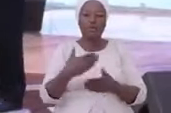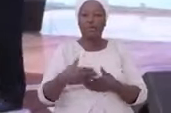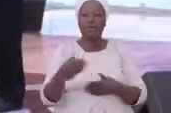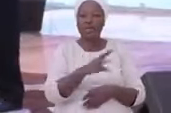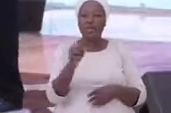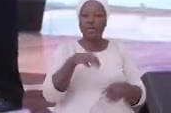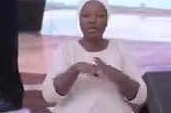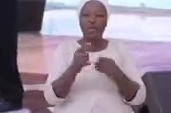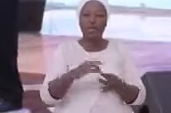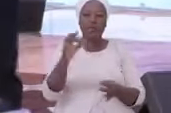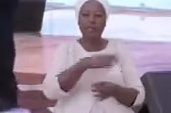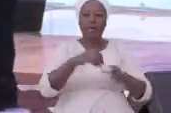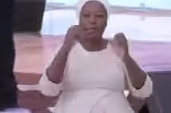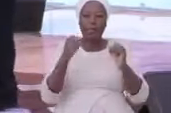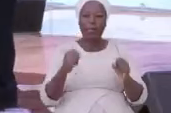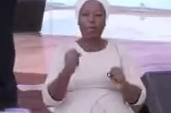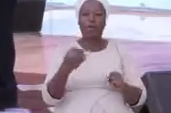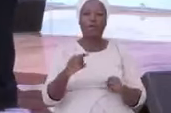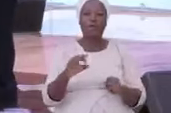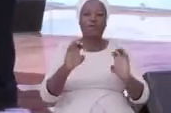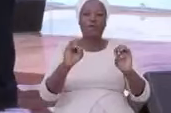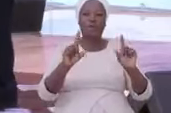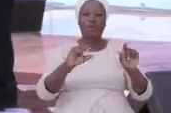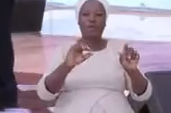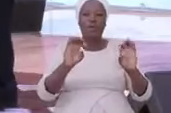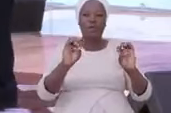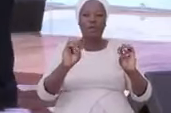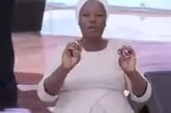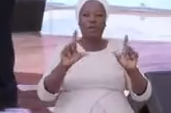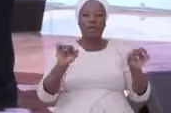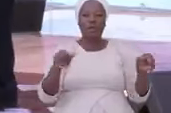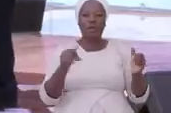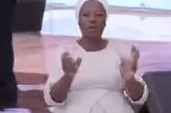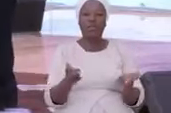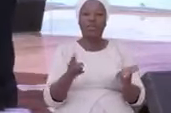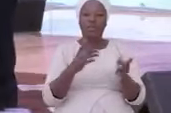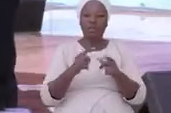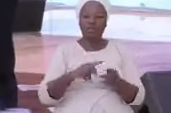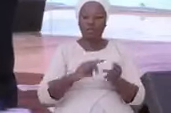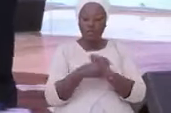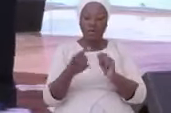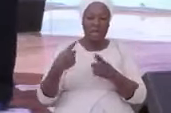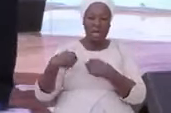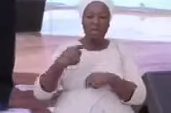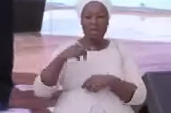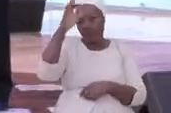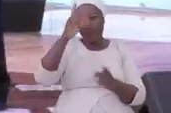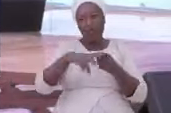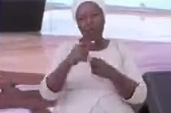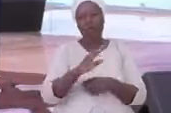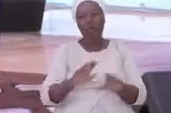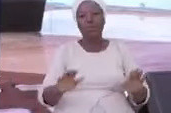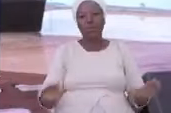of Elias, to turn the hearts of the fathers to the children, and the